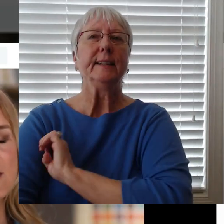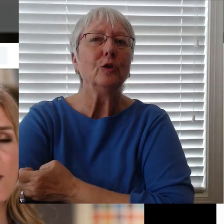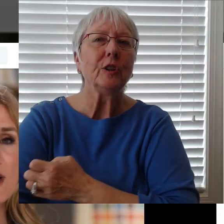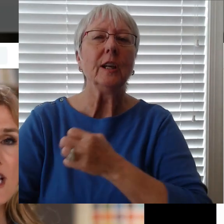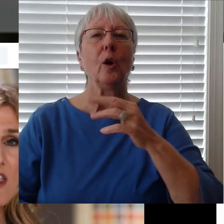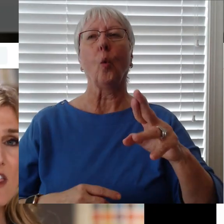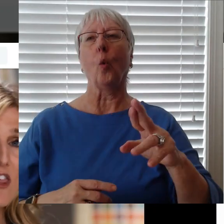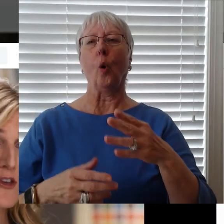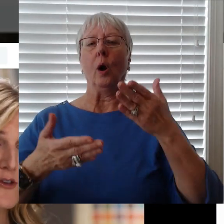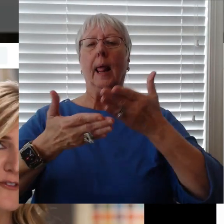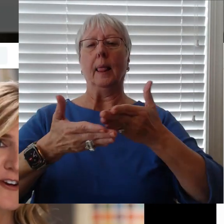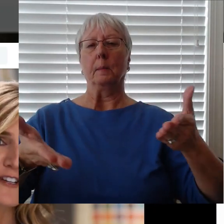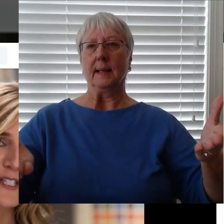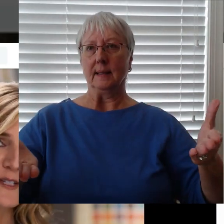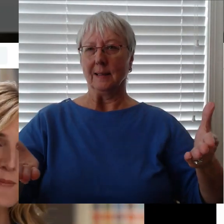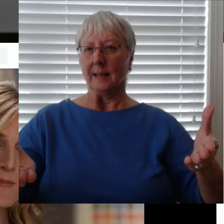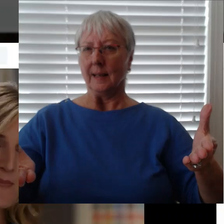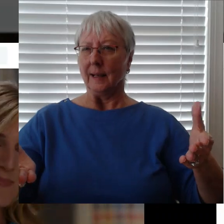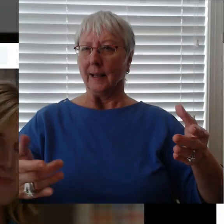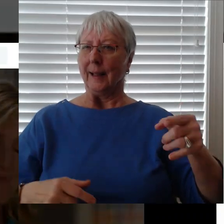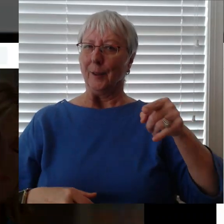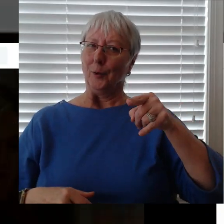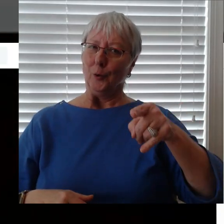you're controlling the universe.